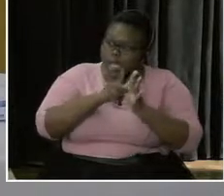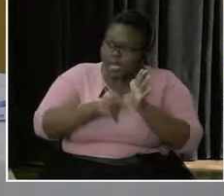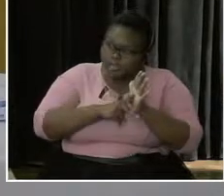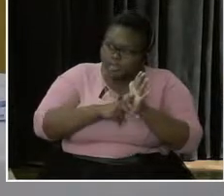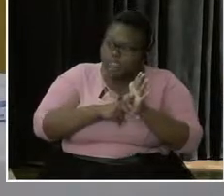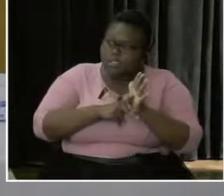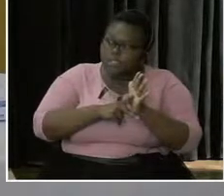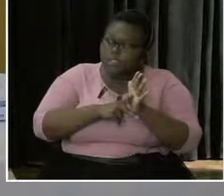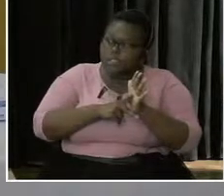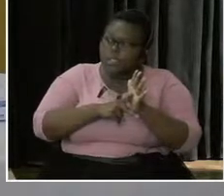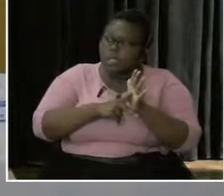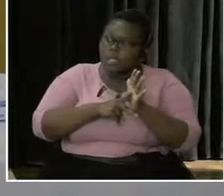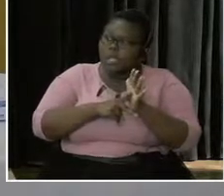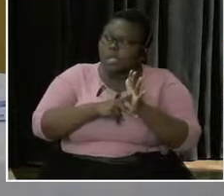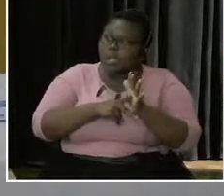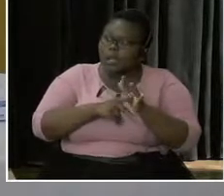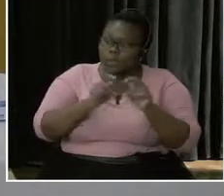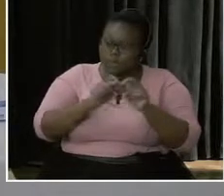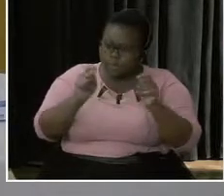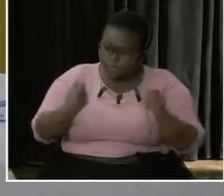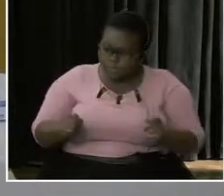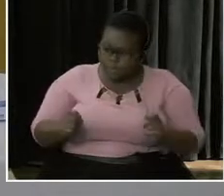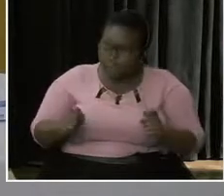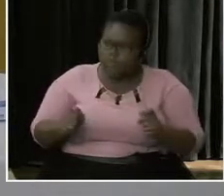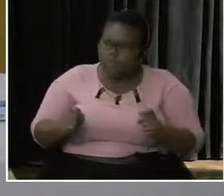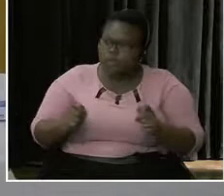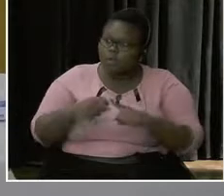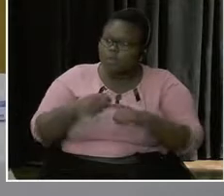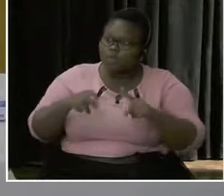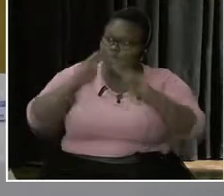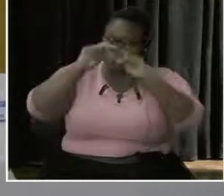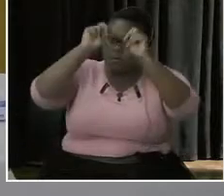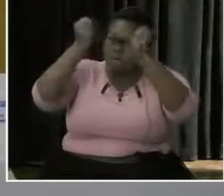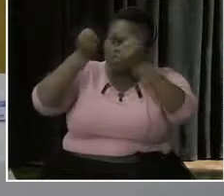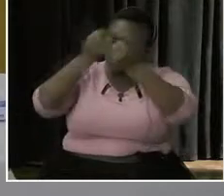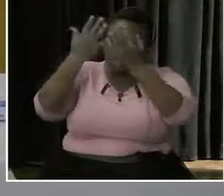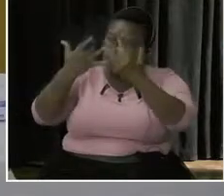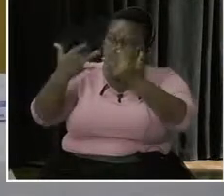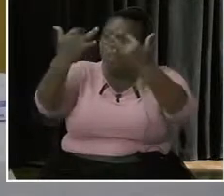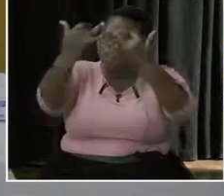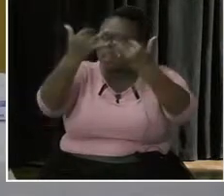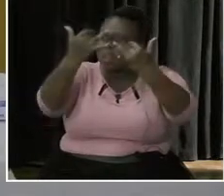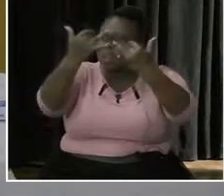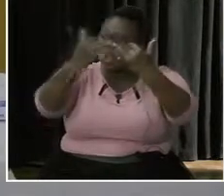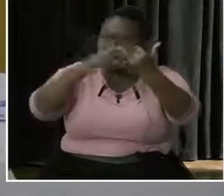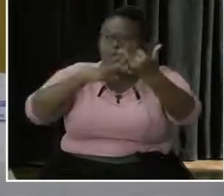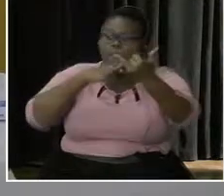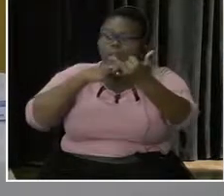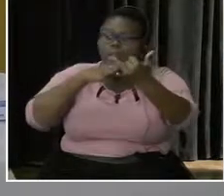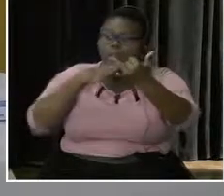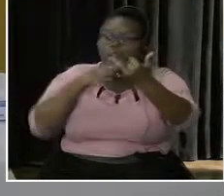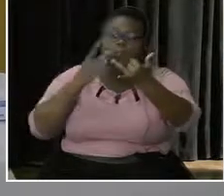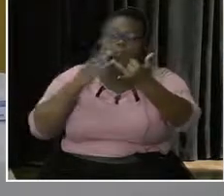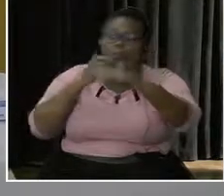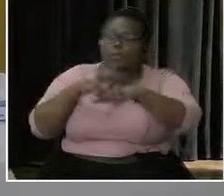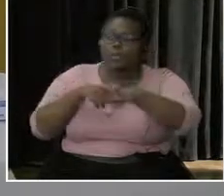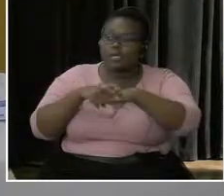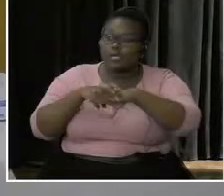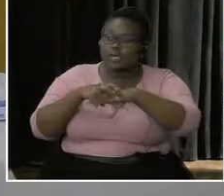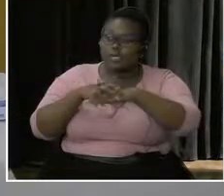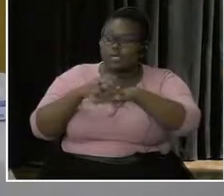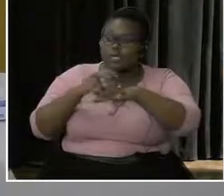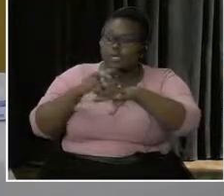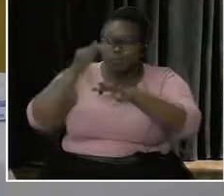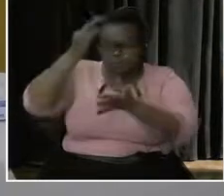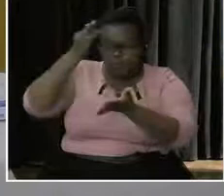policies that are before us emanate from the national legislation. So we'll therefore need to apply our minds. I